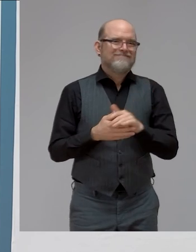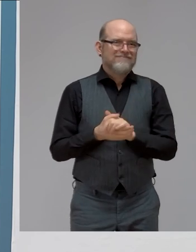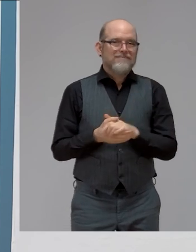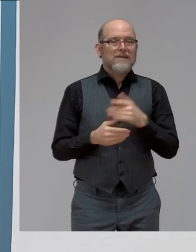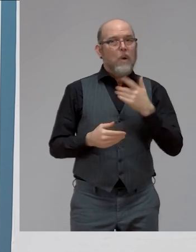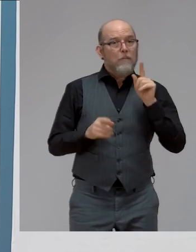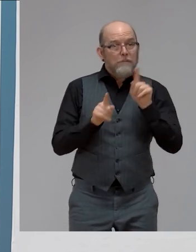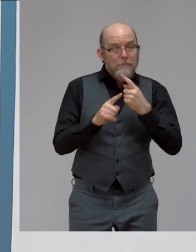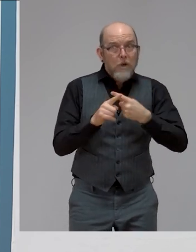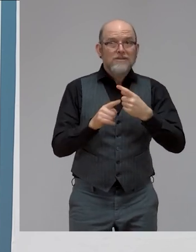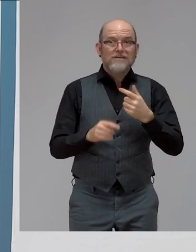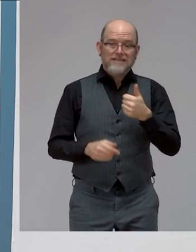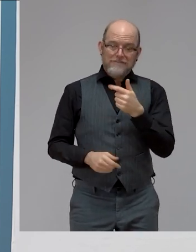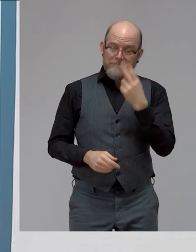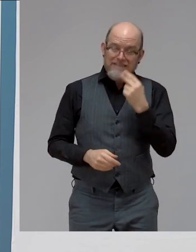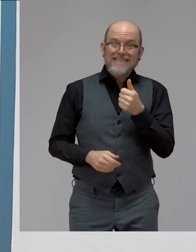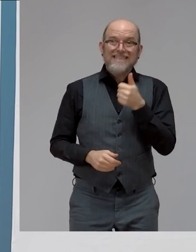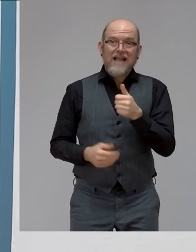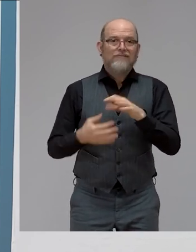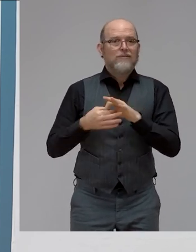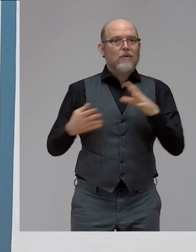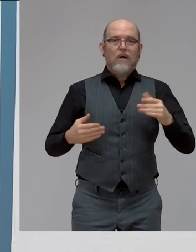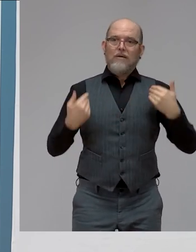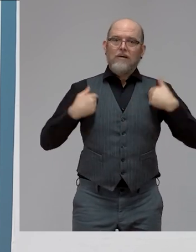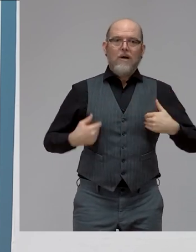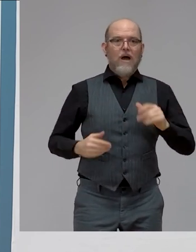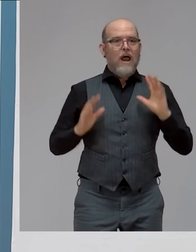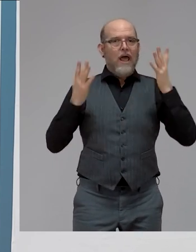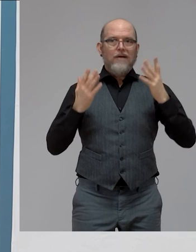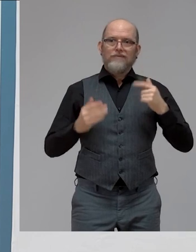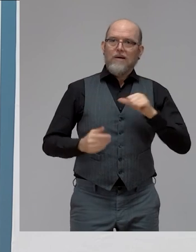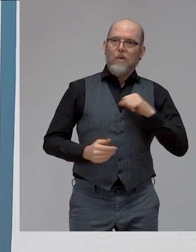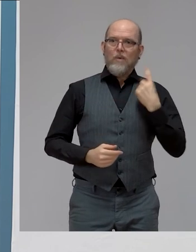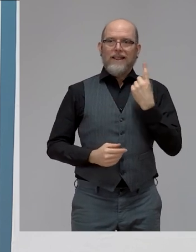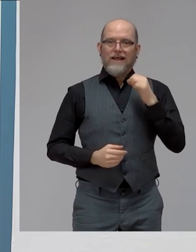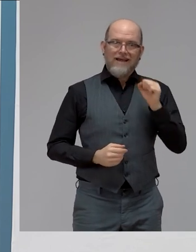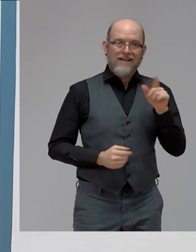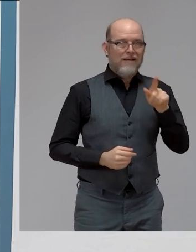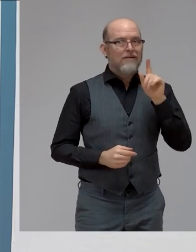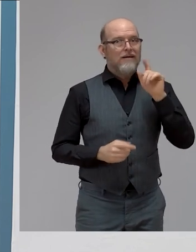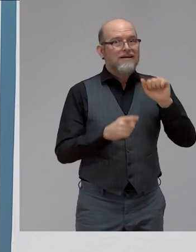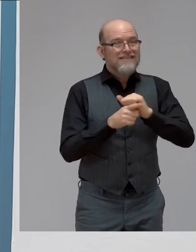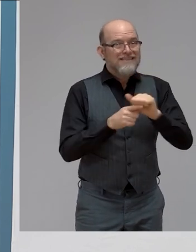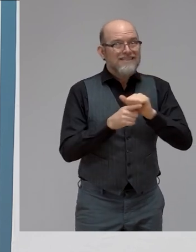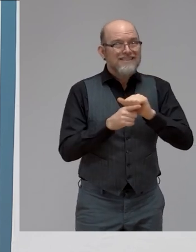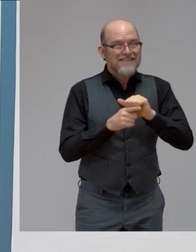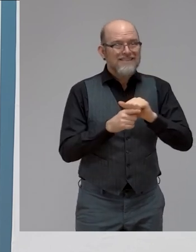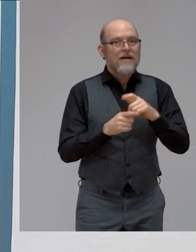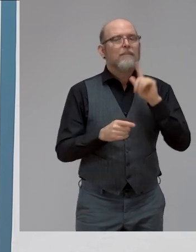I got my own mobility trainer during school time. Therefore, I have